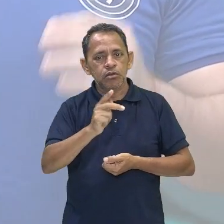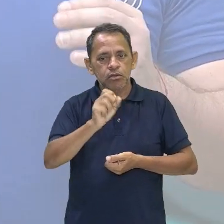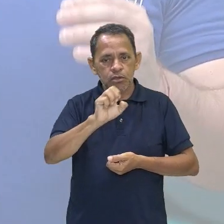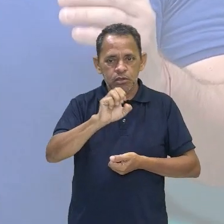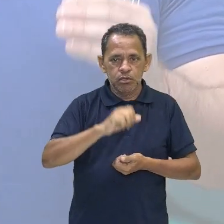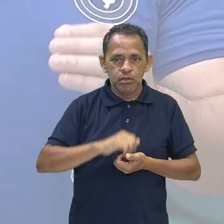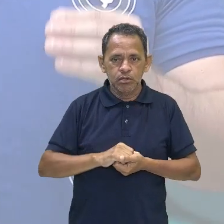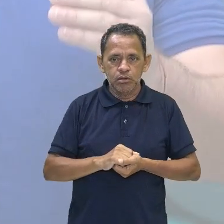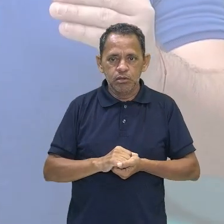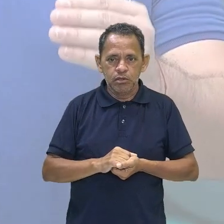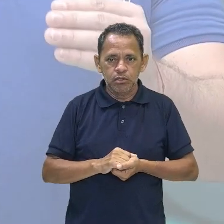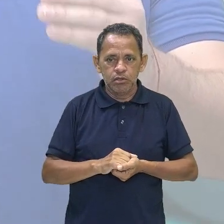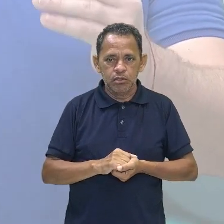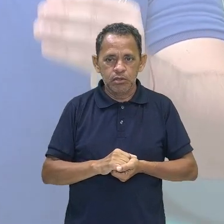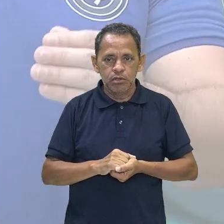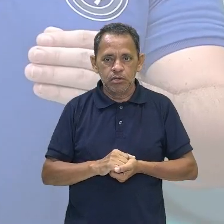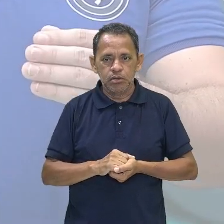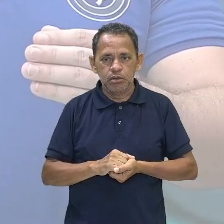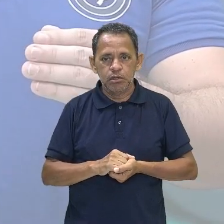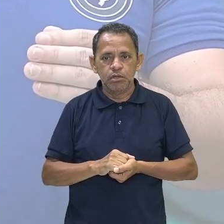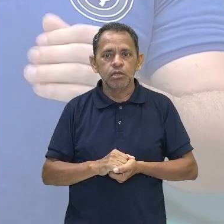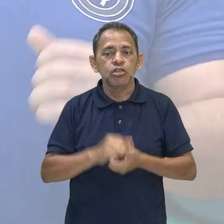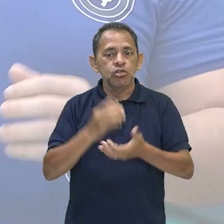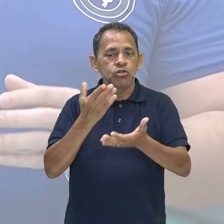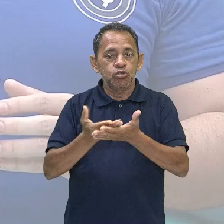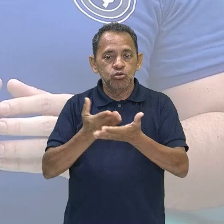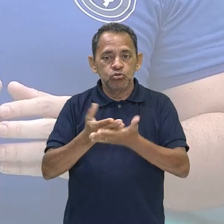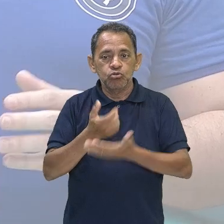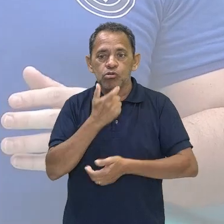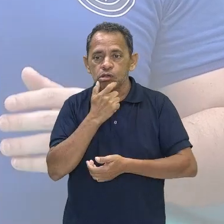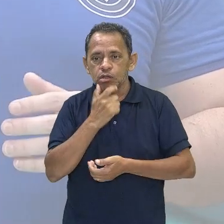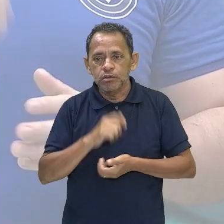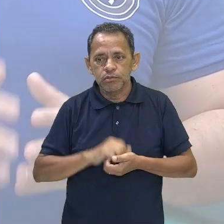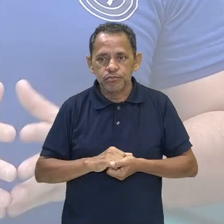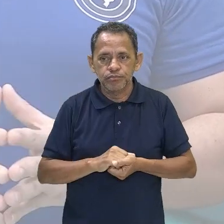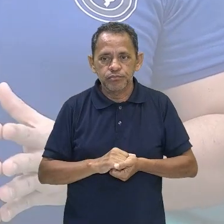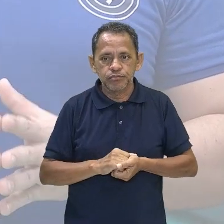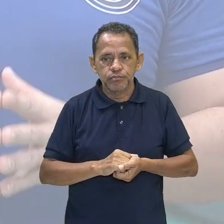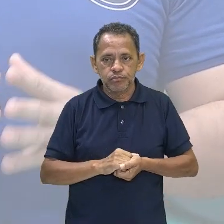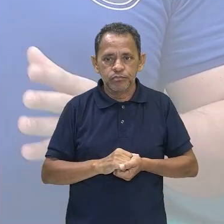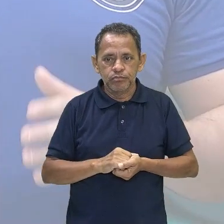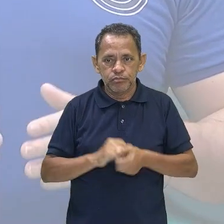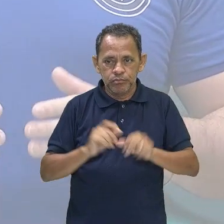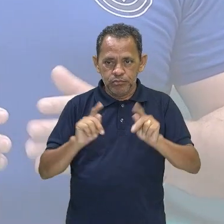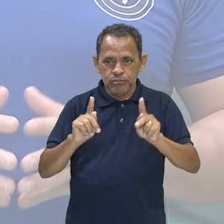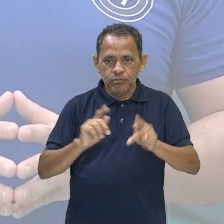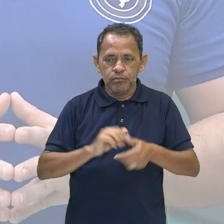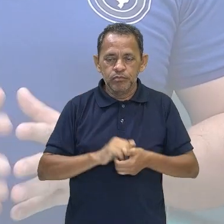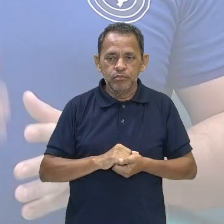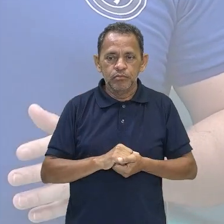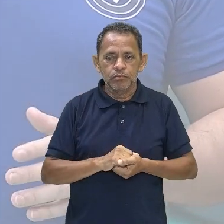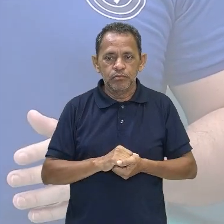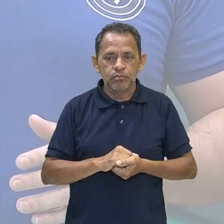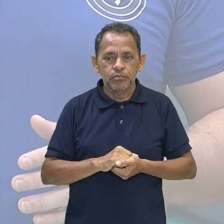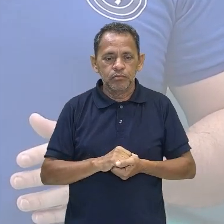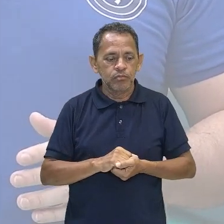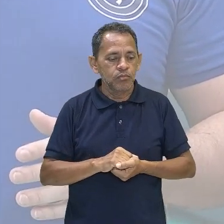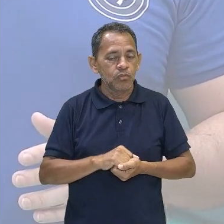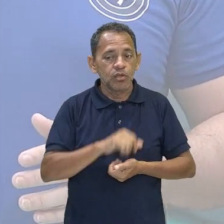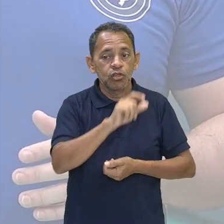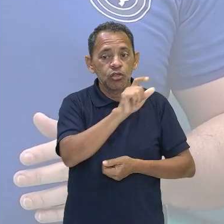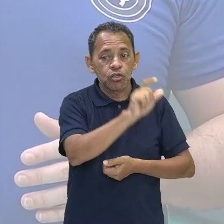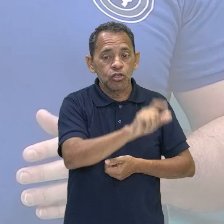alto? Is she studying English? Ok. Is Pedro